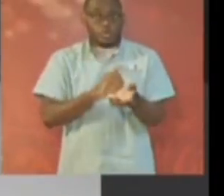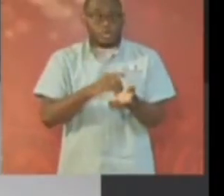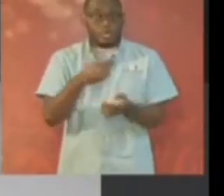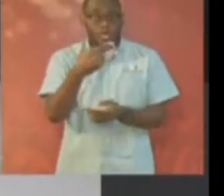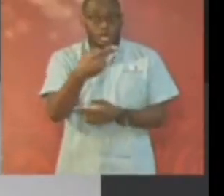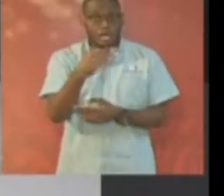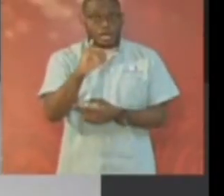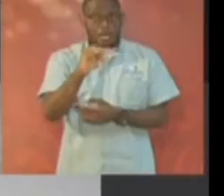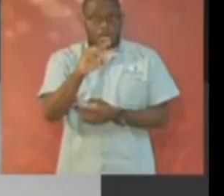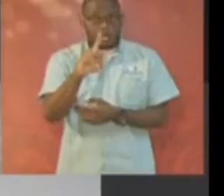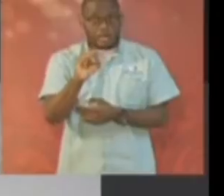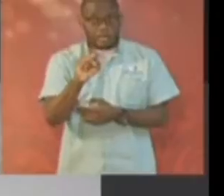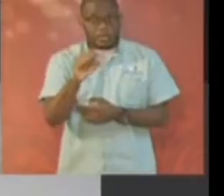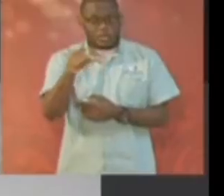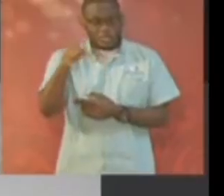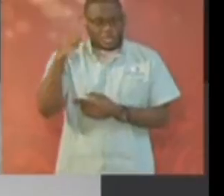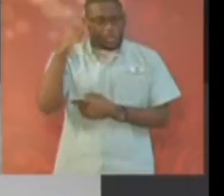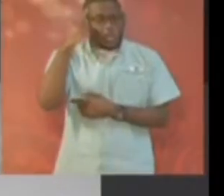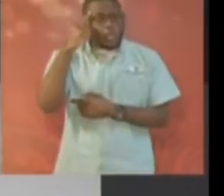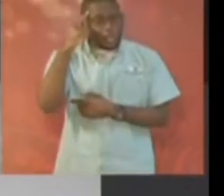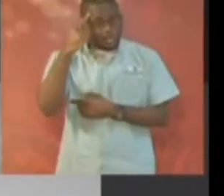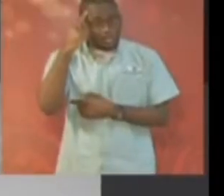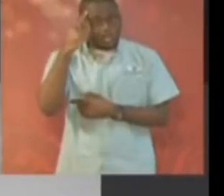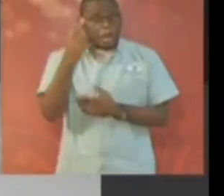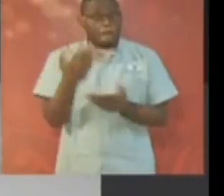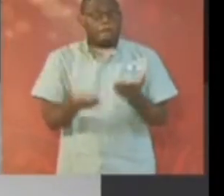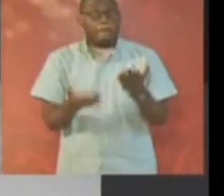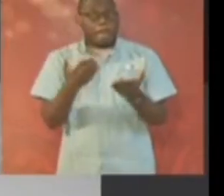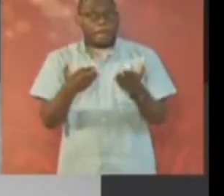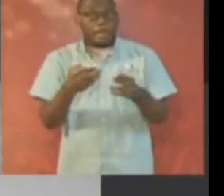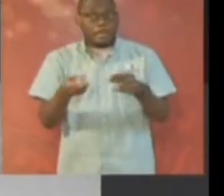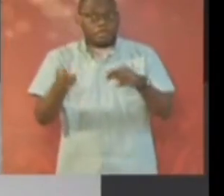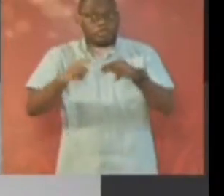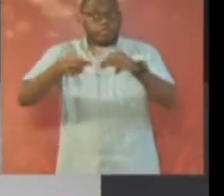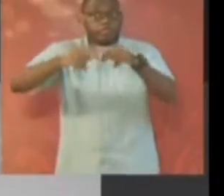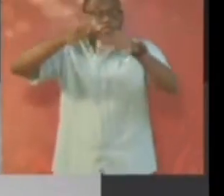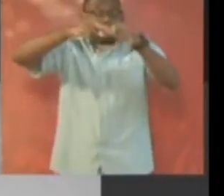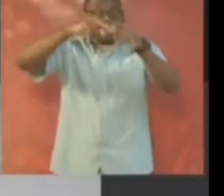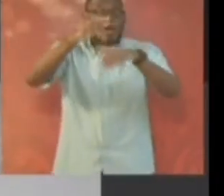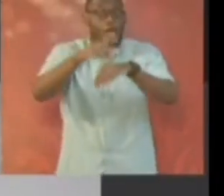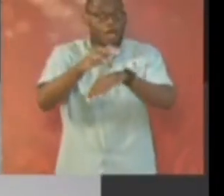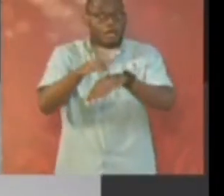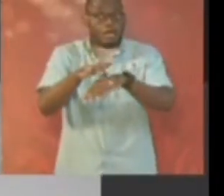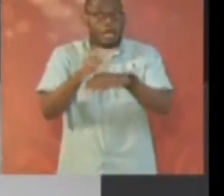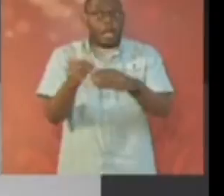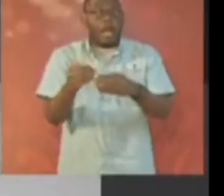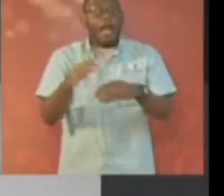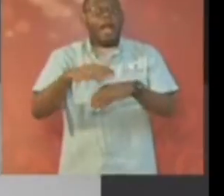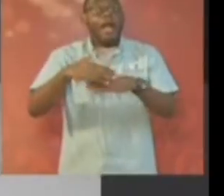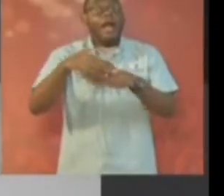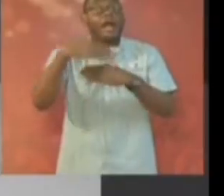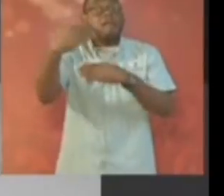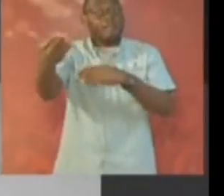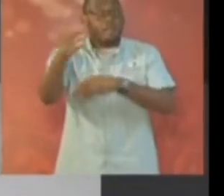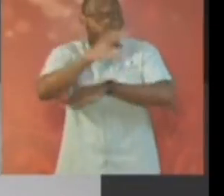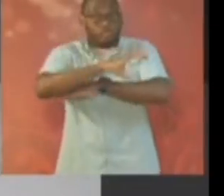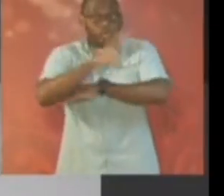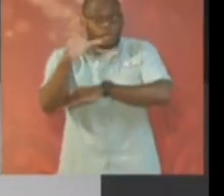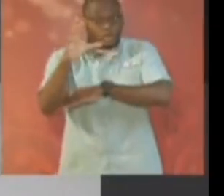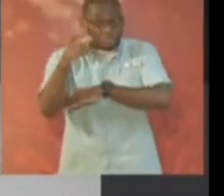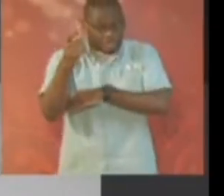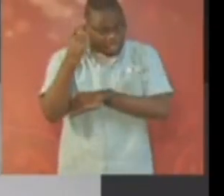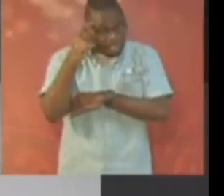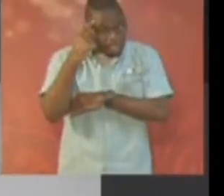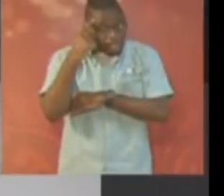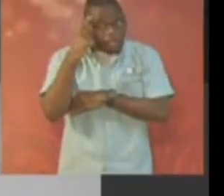all are anticipating a COVID-19 spike early next year following Christmas and New Year celebrations. So given whatever